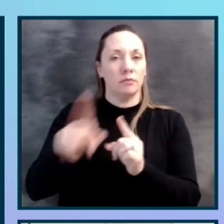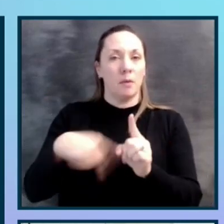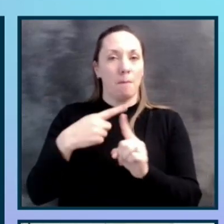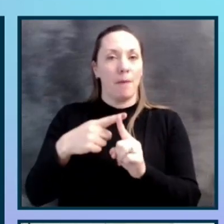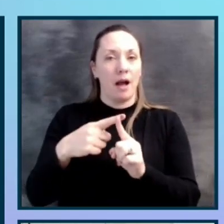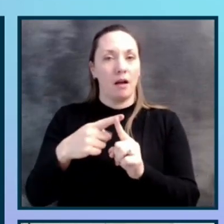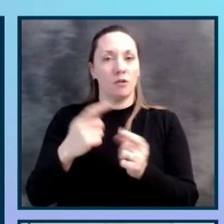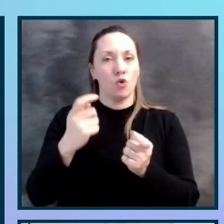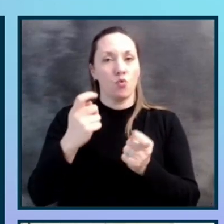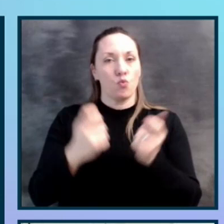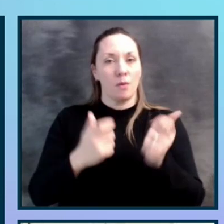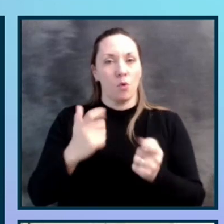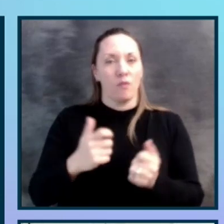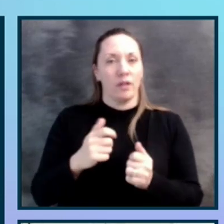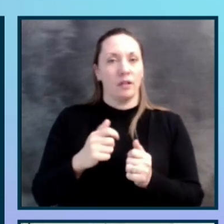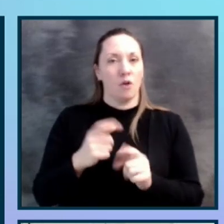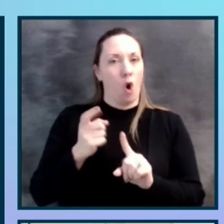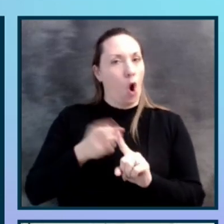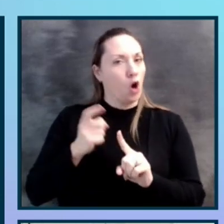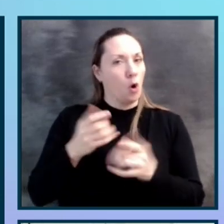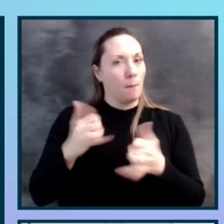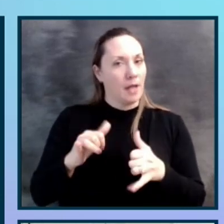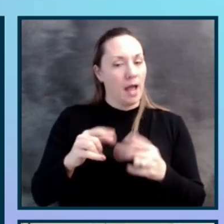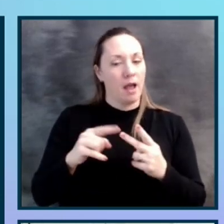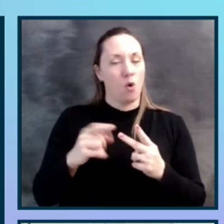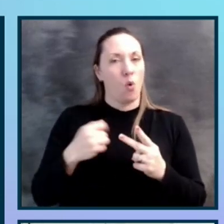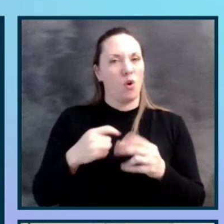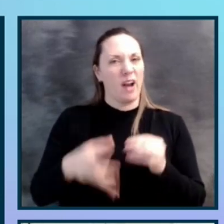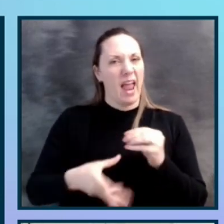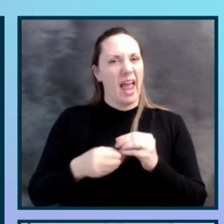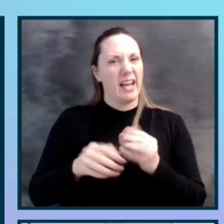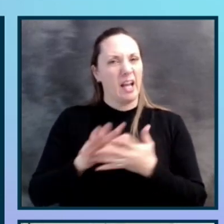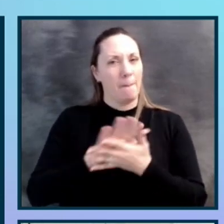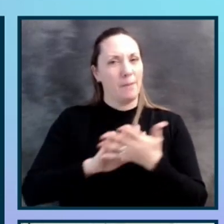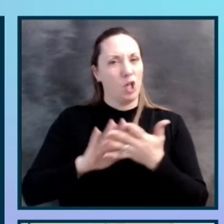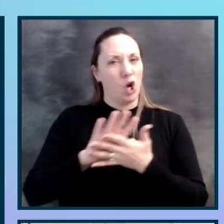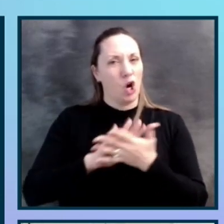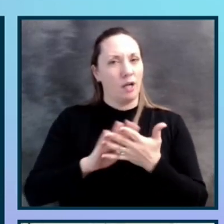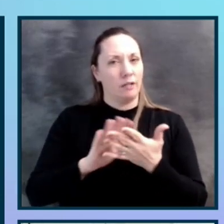removing autoplay or adding a blur overlay on multimedia.